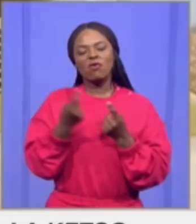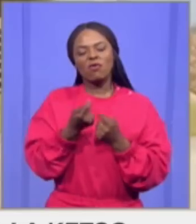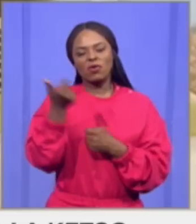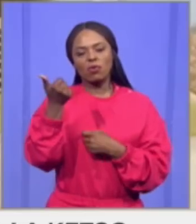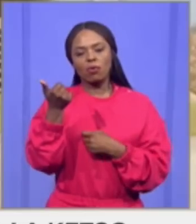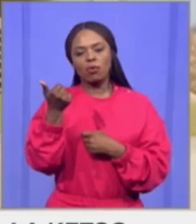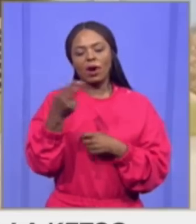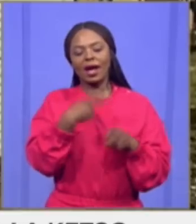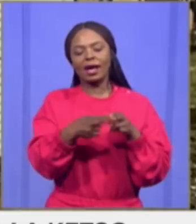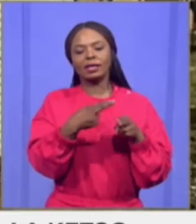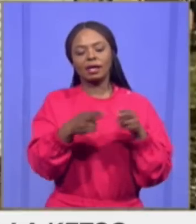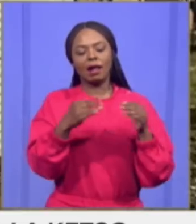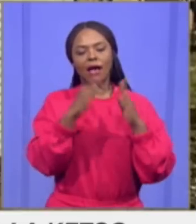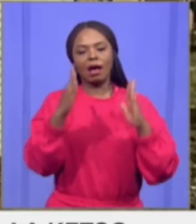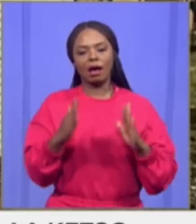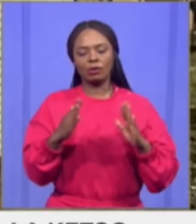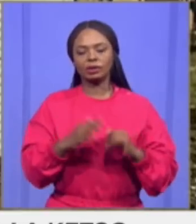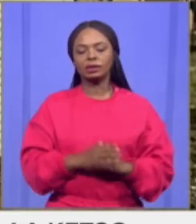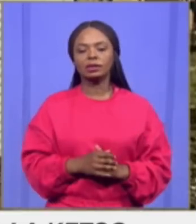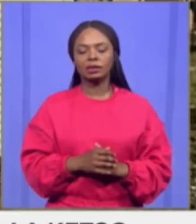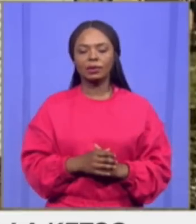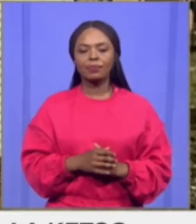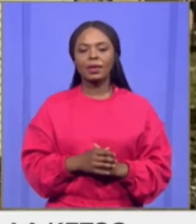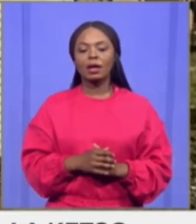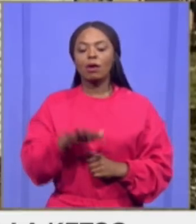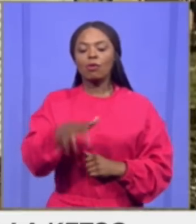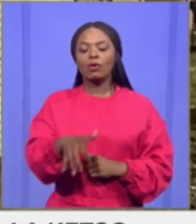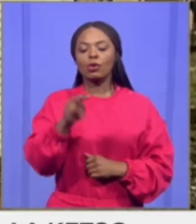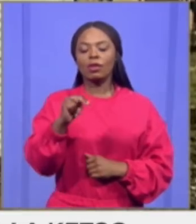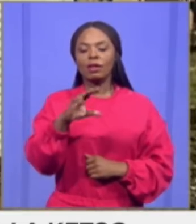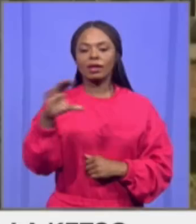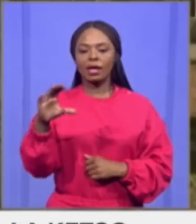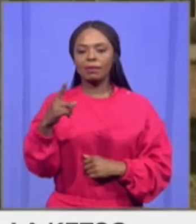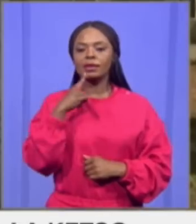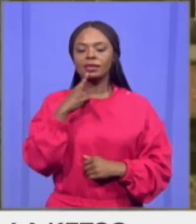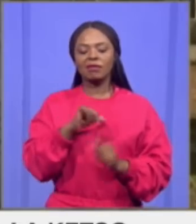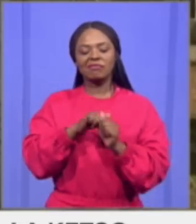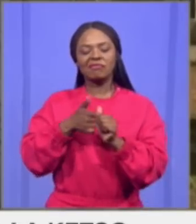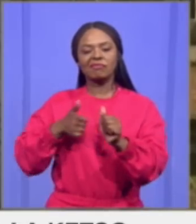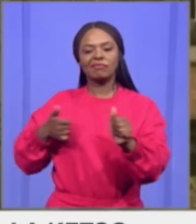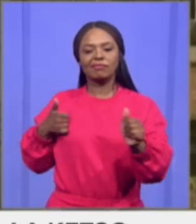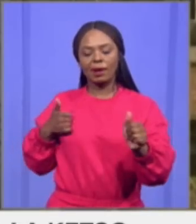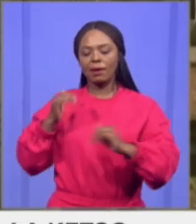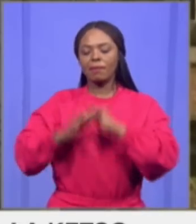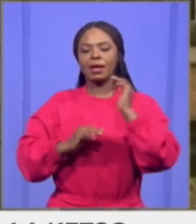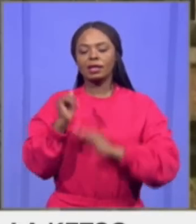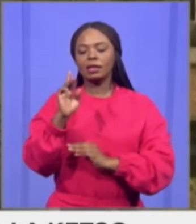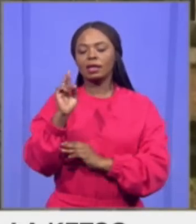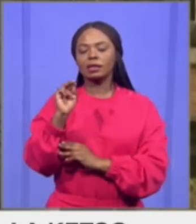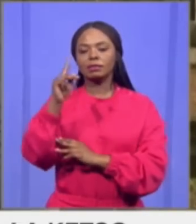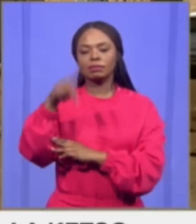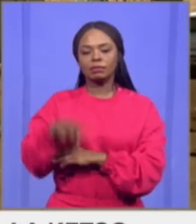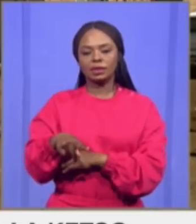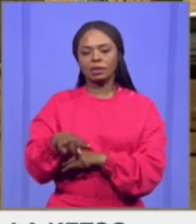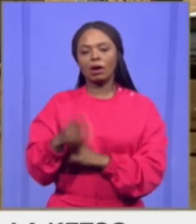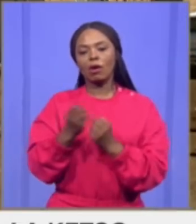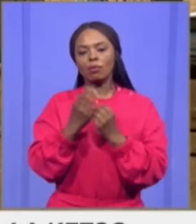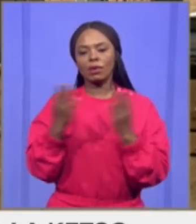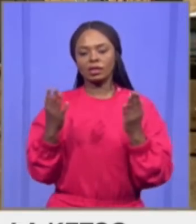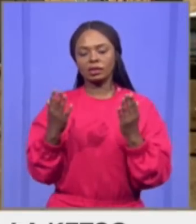in rental houses. Provincial Northern Cape e lekanyetsa ha e saletse morao ka kaho ya matlo a dikete tse